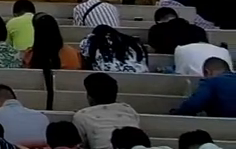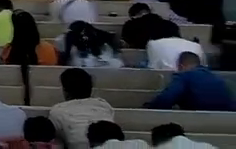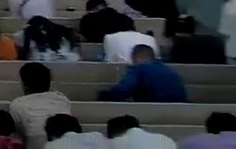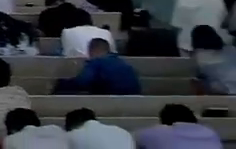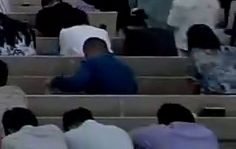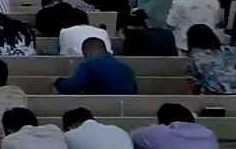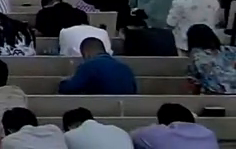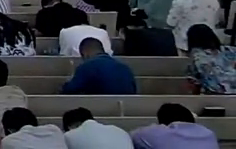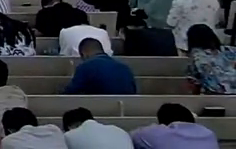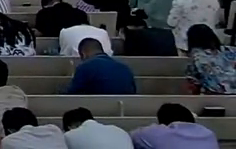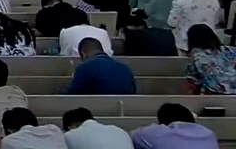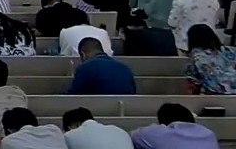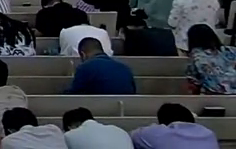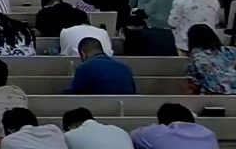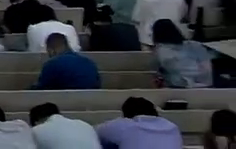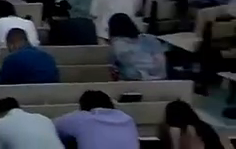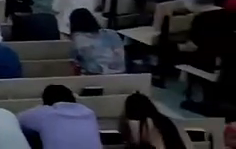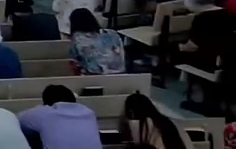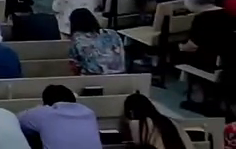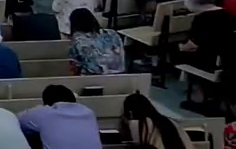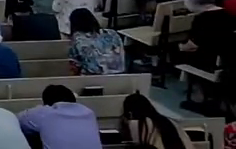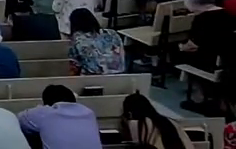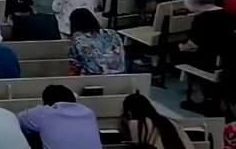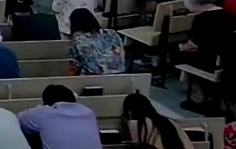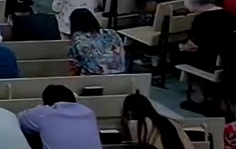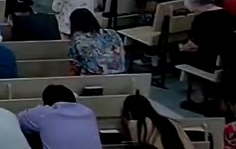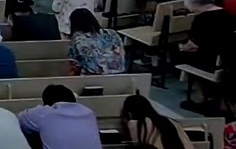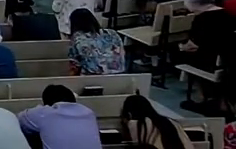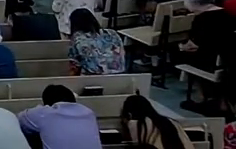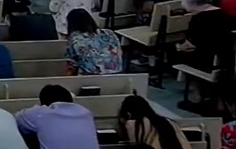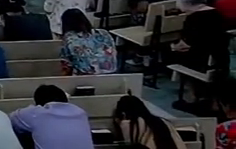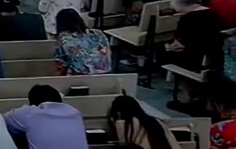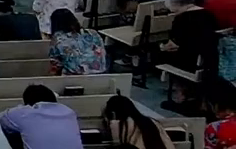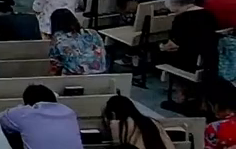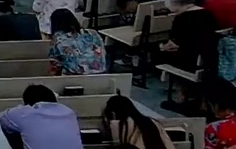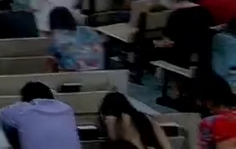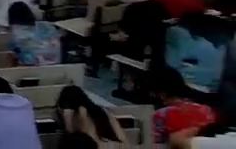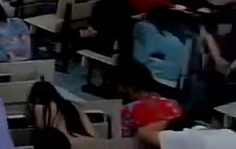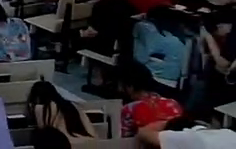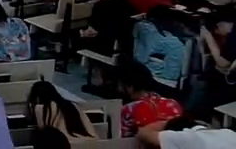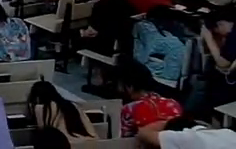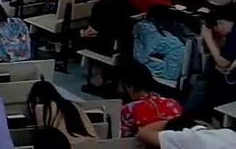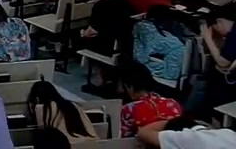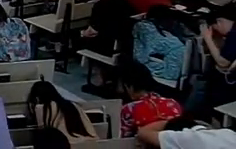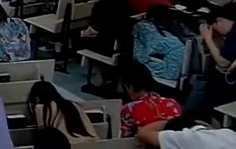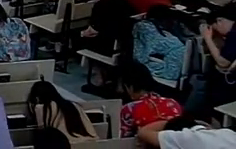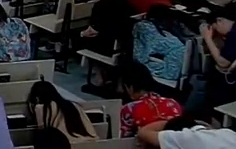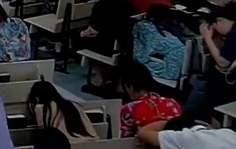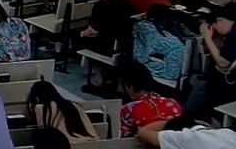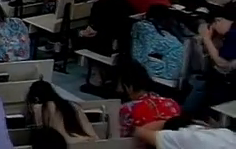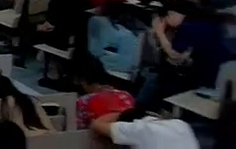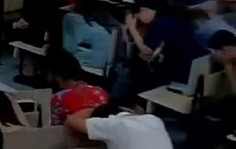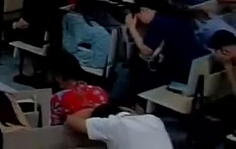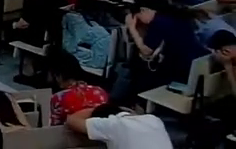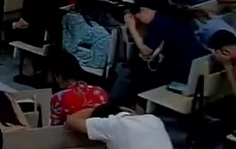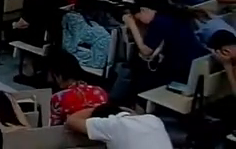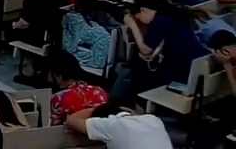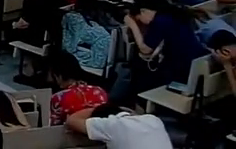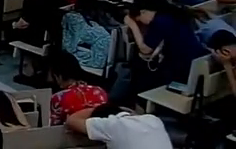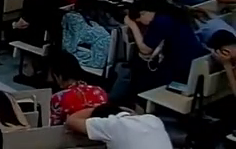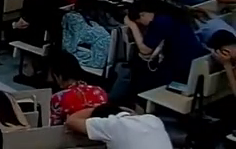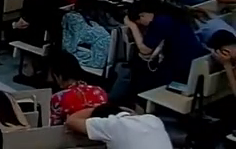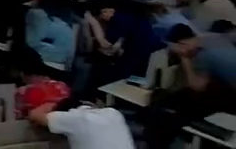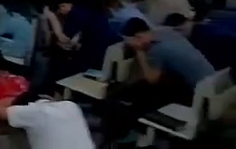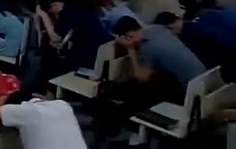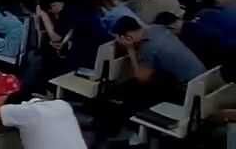na ta. Folks, the devil is tricky. The devil is a liar. You don't want to